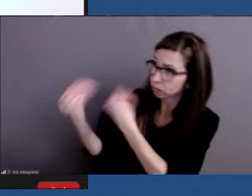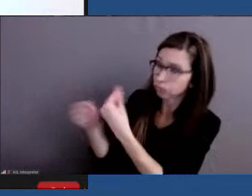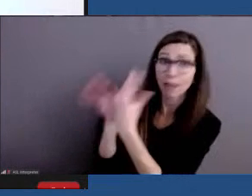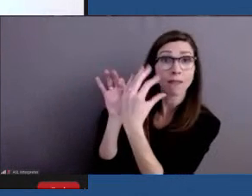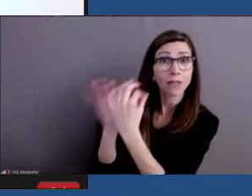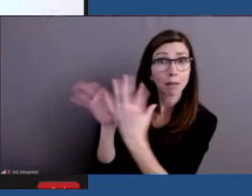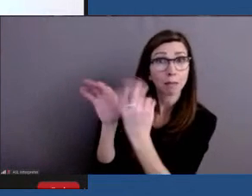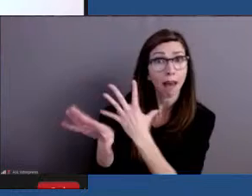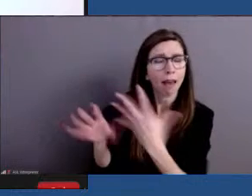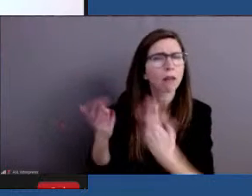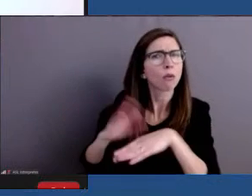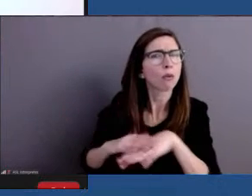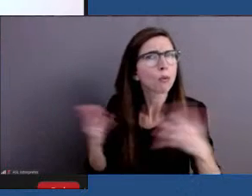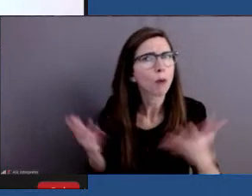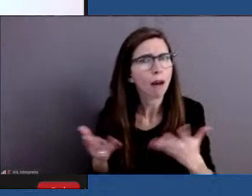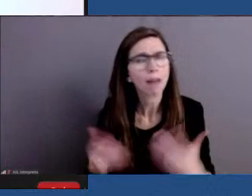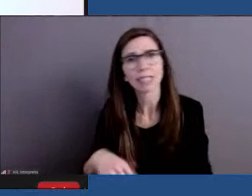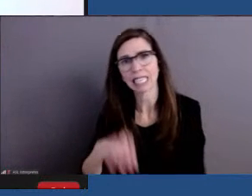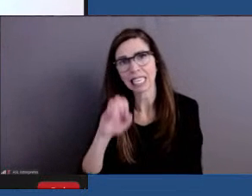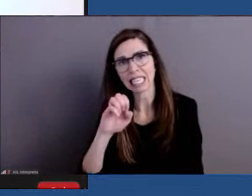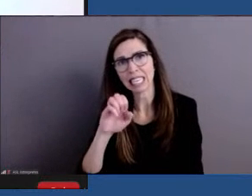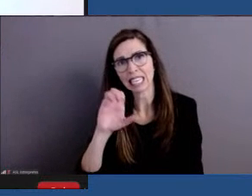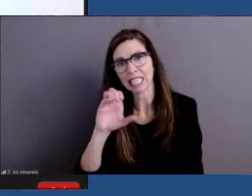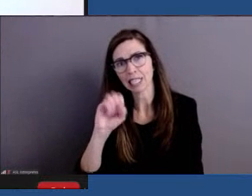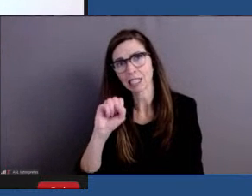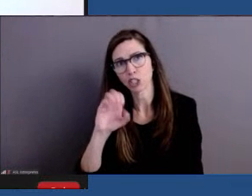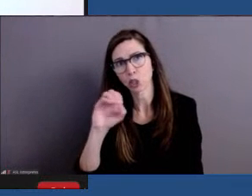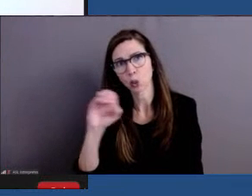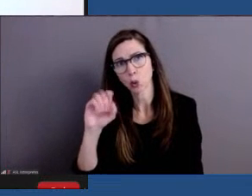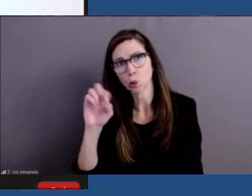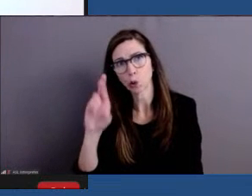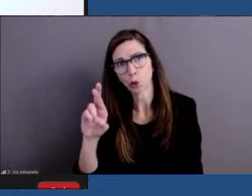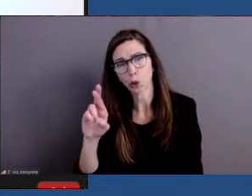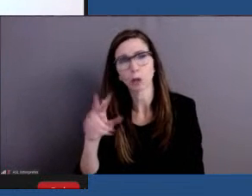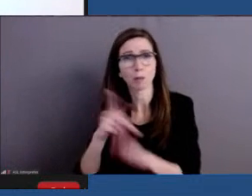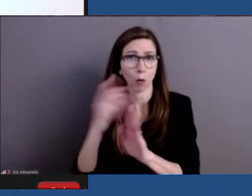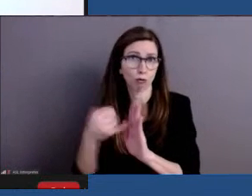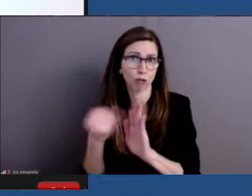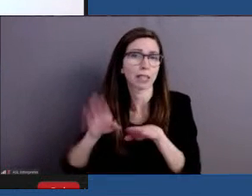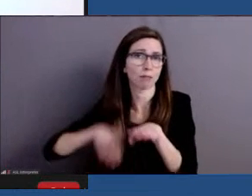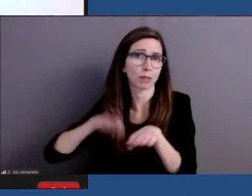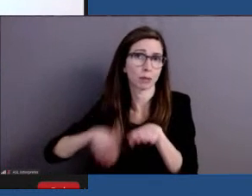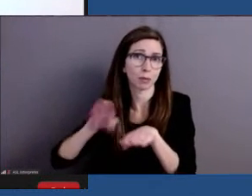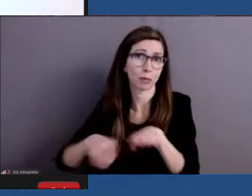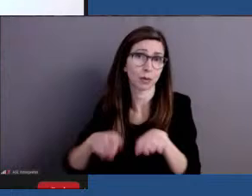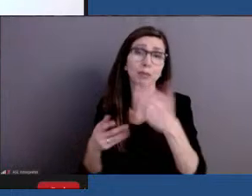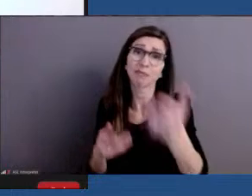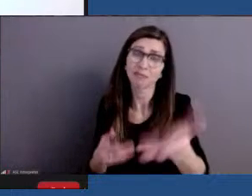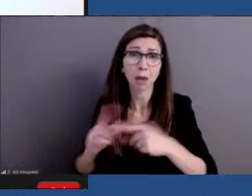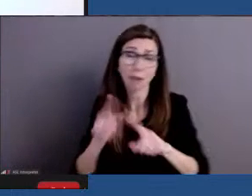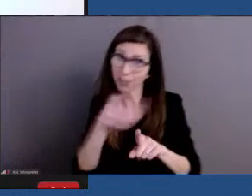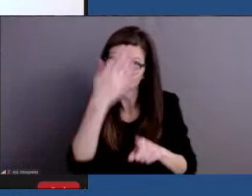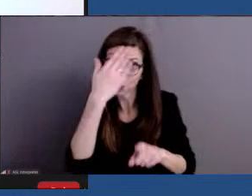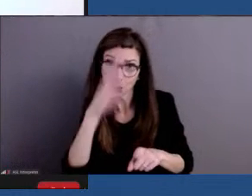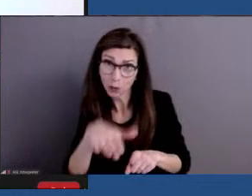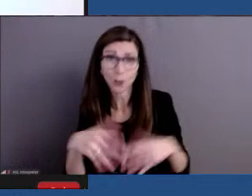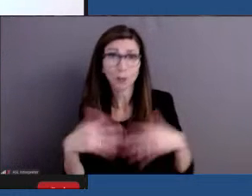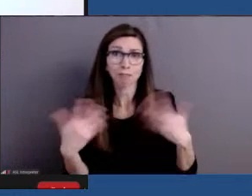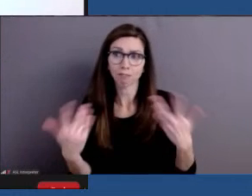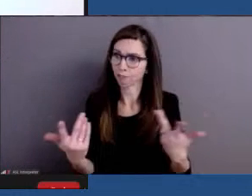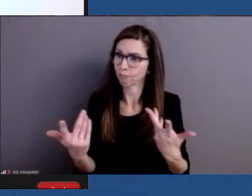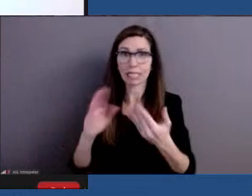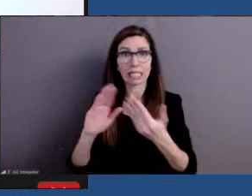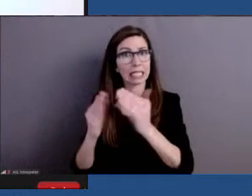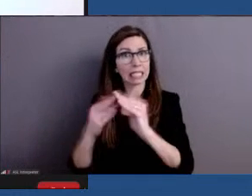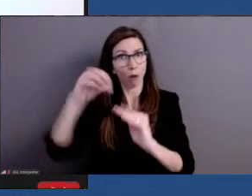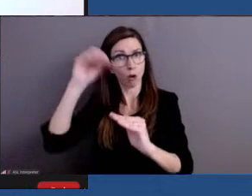project. The reality is that the City of Ottawa is not perfectly accessible, but nowhere is. That being said, the city